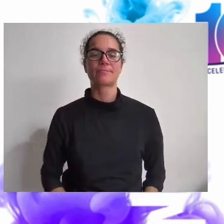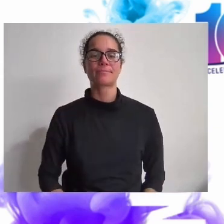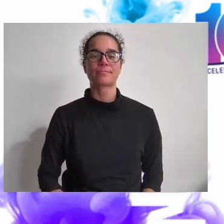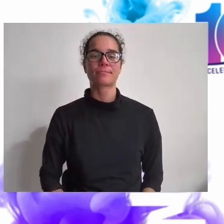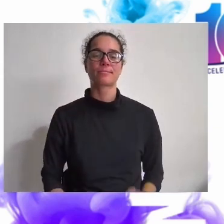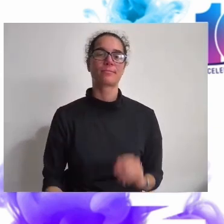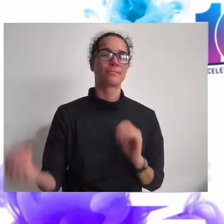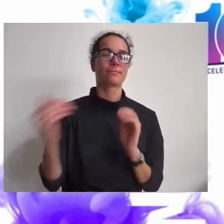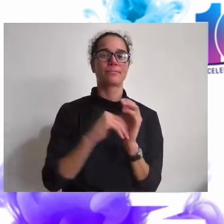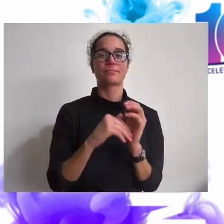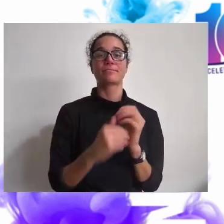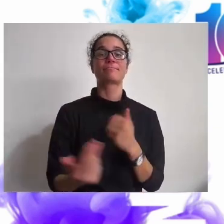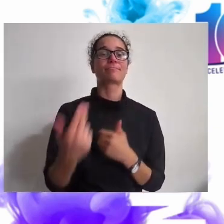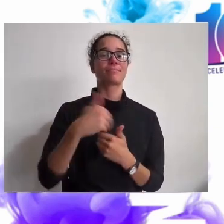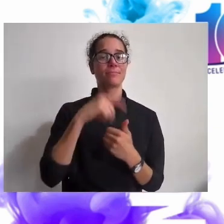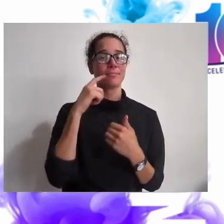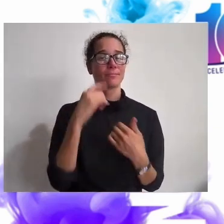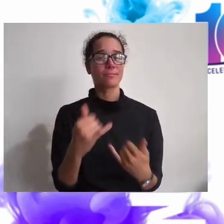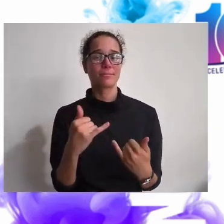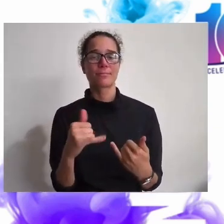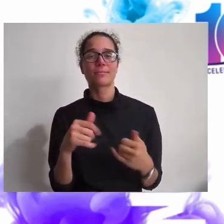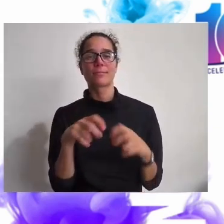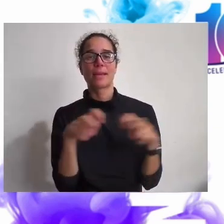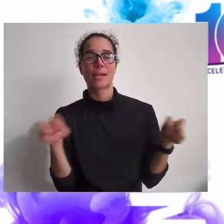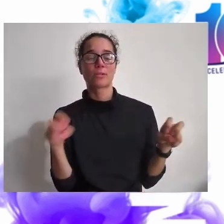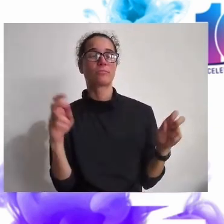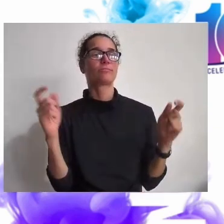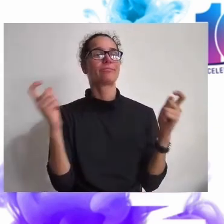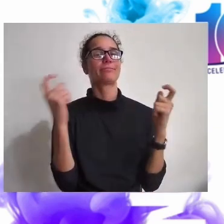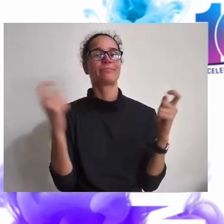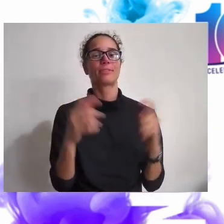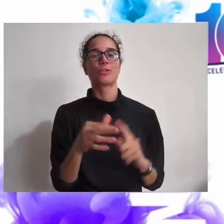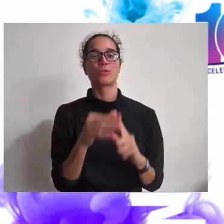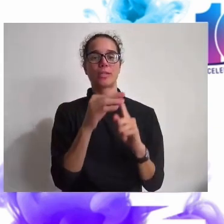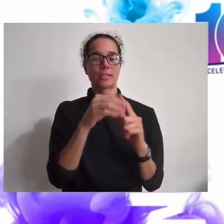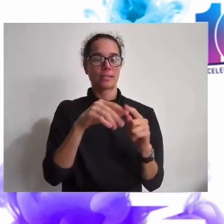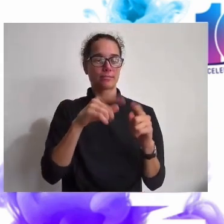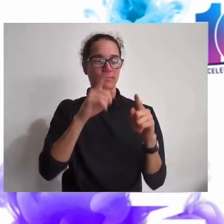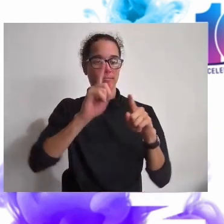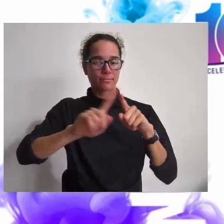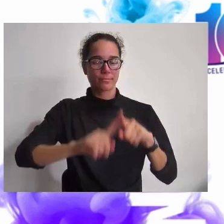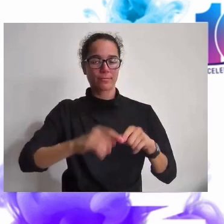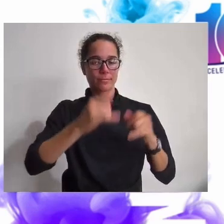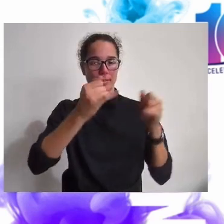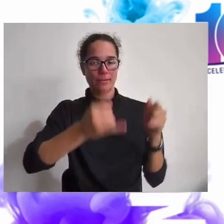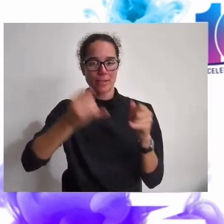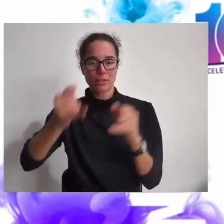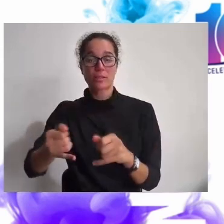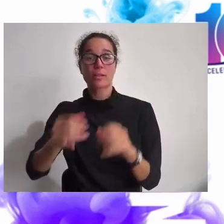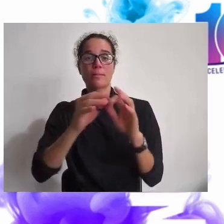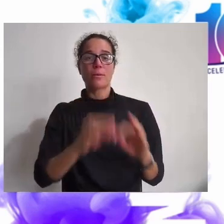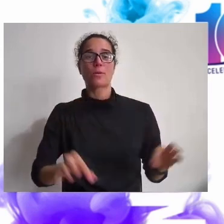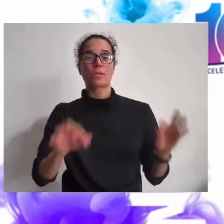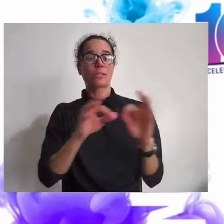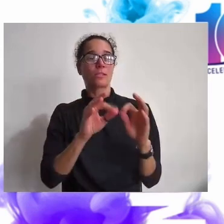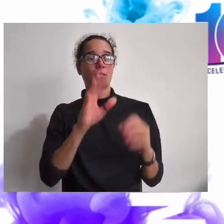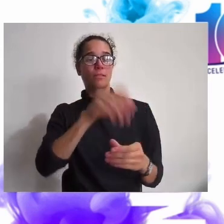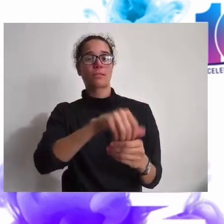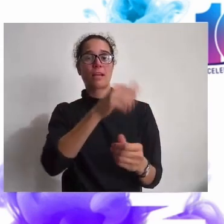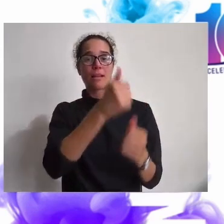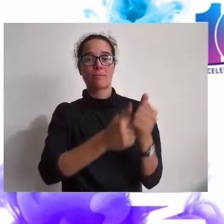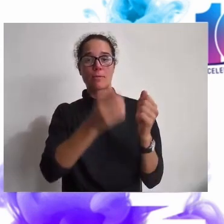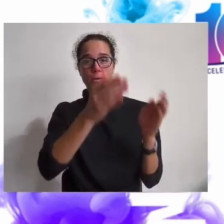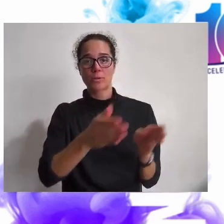join us today in this panel as we celebrate the unique individuality of importance of every person within our workplaces and